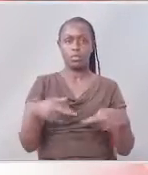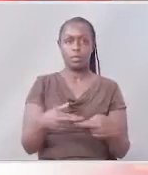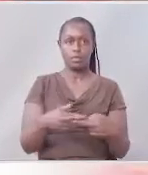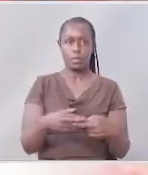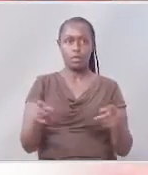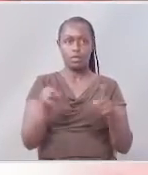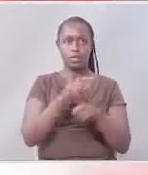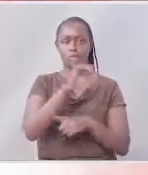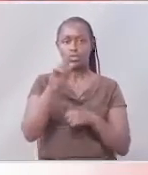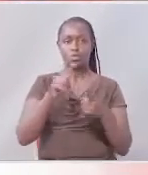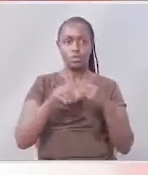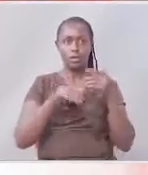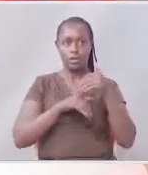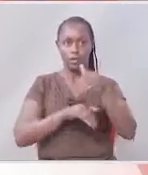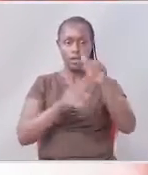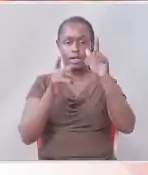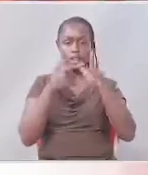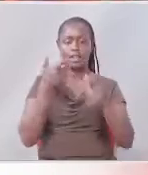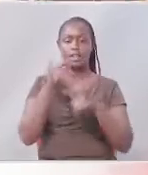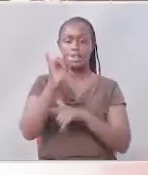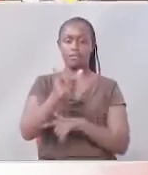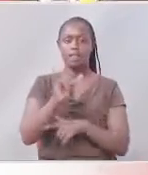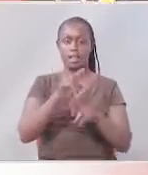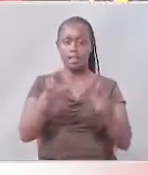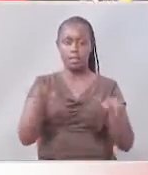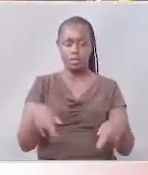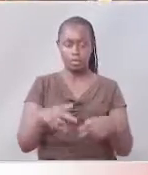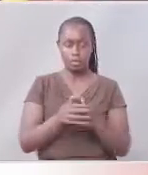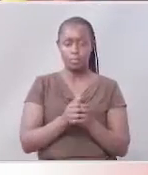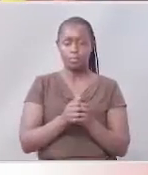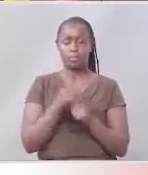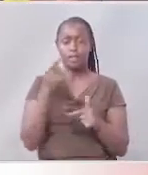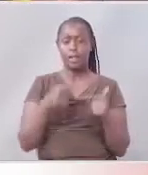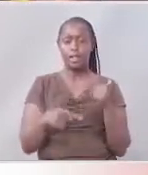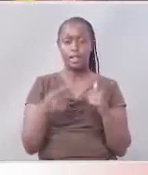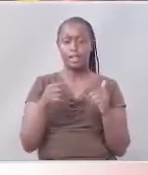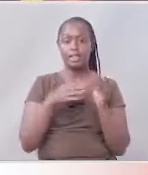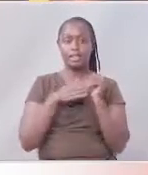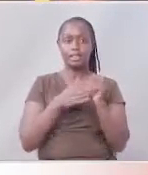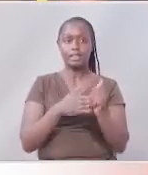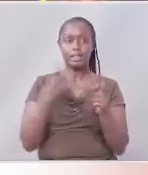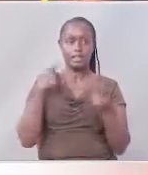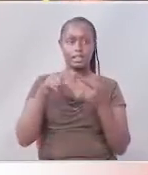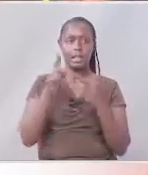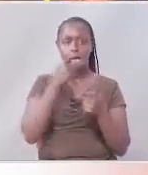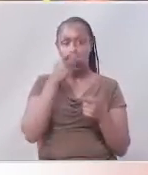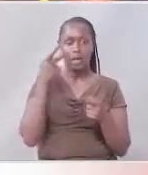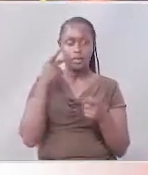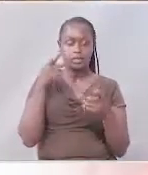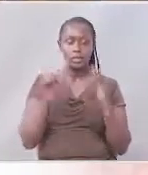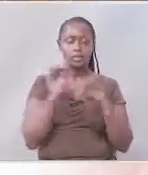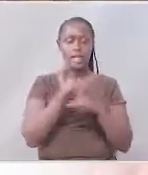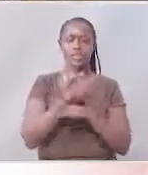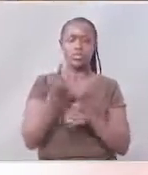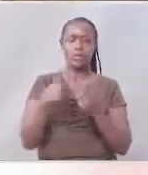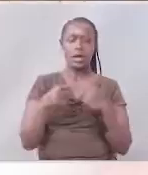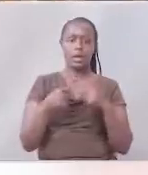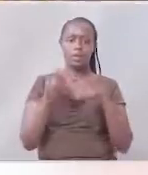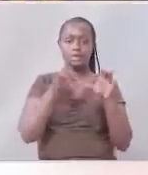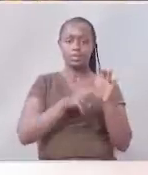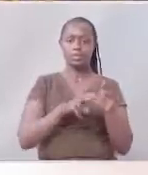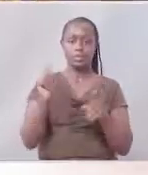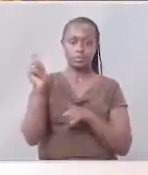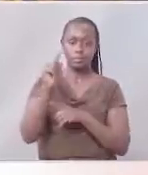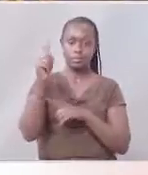Mwenye atamfuata ako kwa hiyo room. The leaders urged Wiper leader Kalonzo Musyoka to join Kenya Kwanza